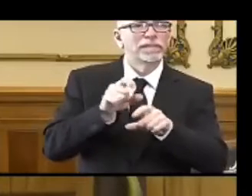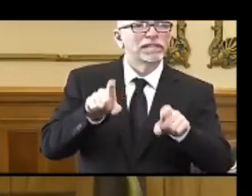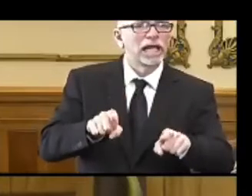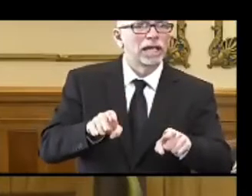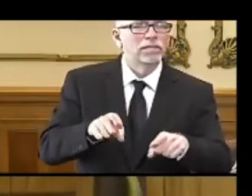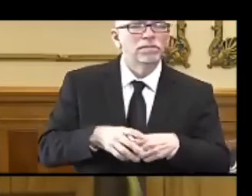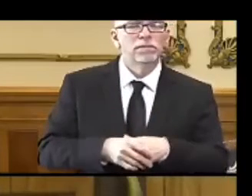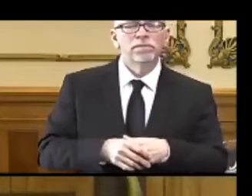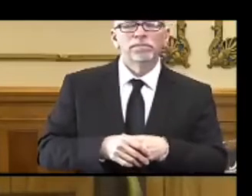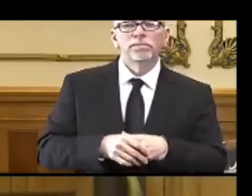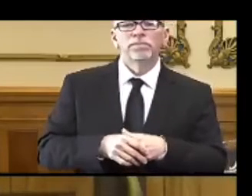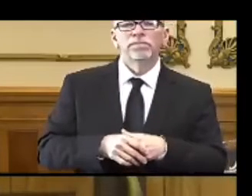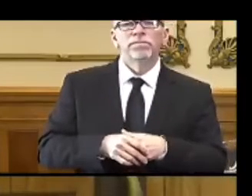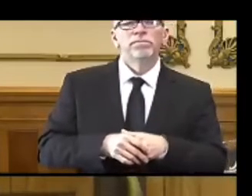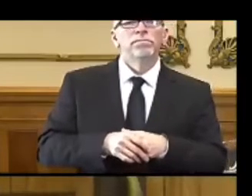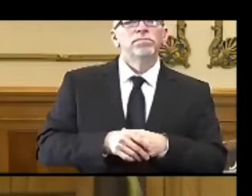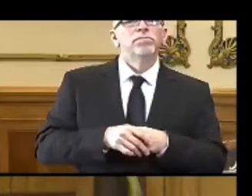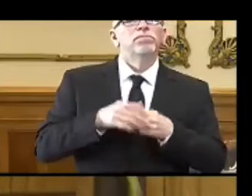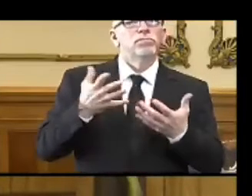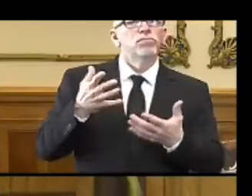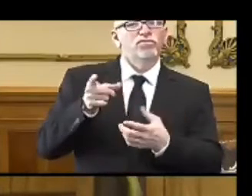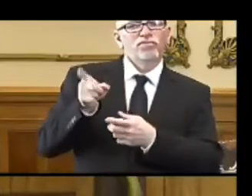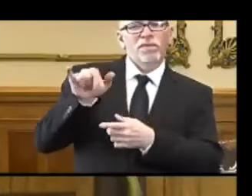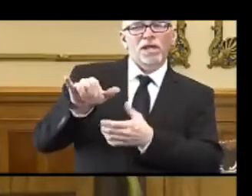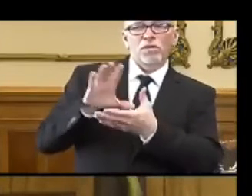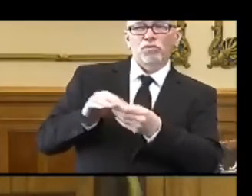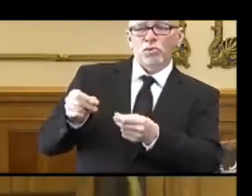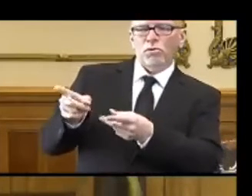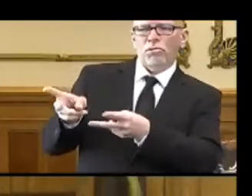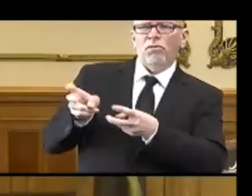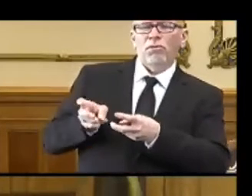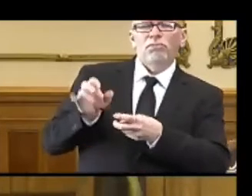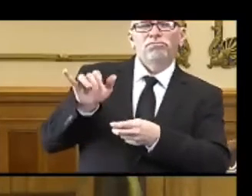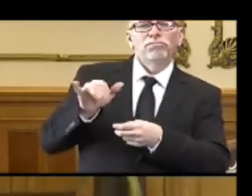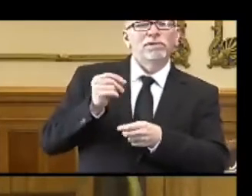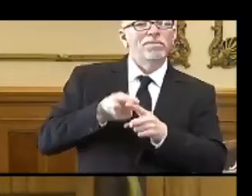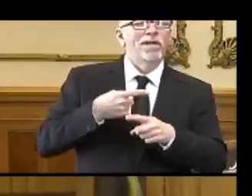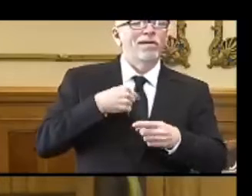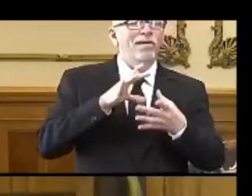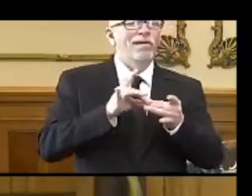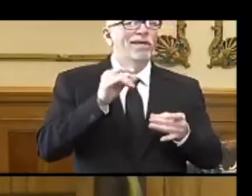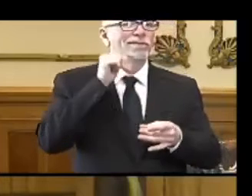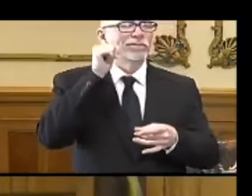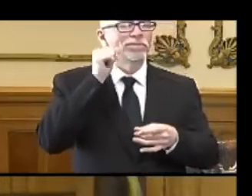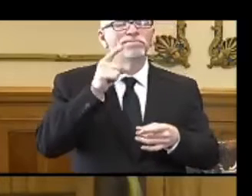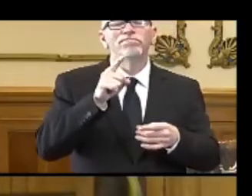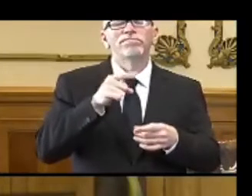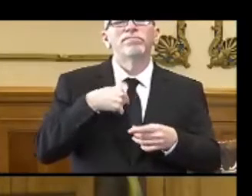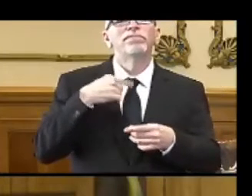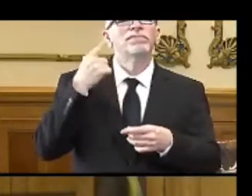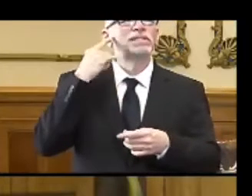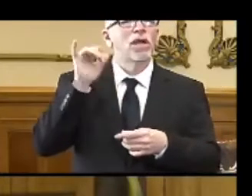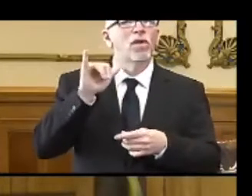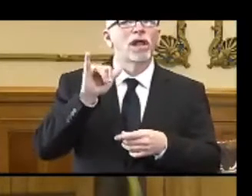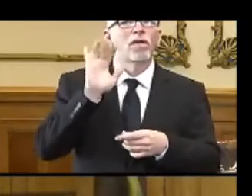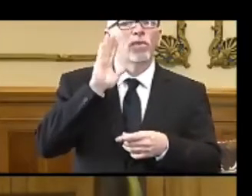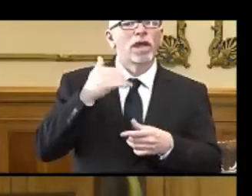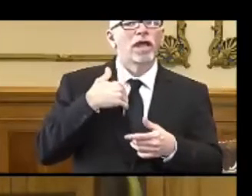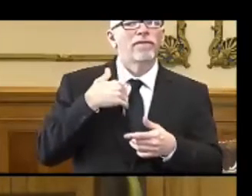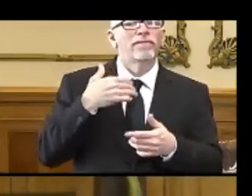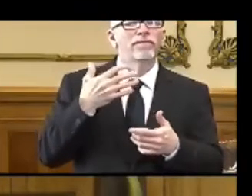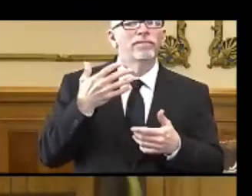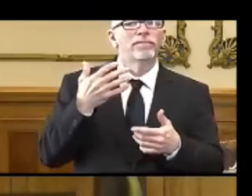test. So building off of the conversation yesterday, I kind of had a two-parter here. One, it sounded like there was going to be